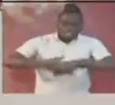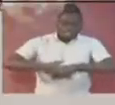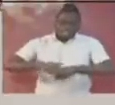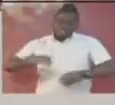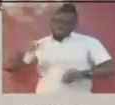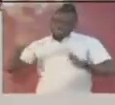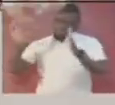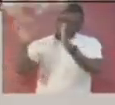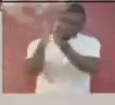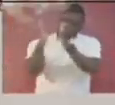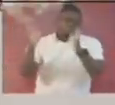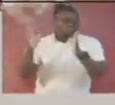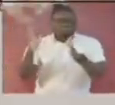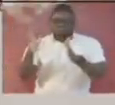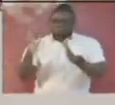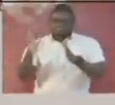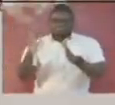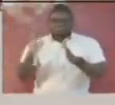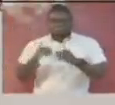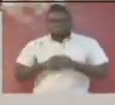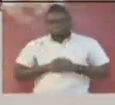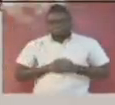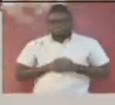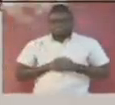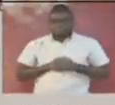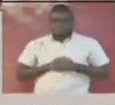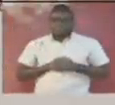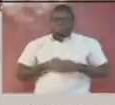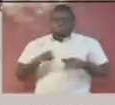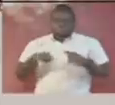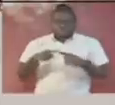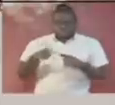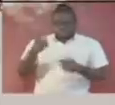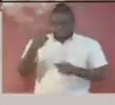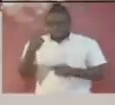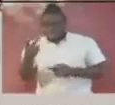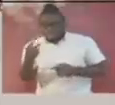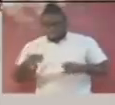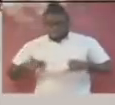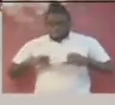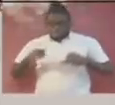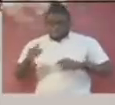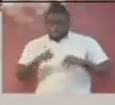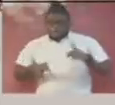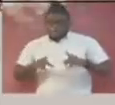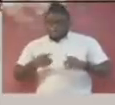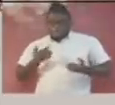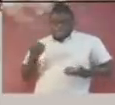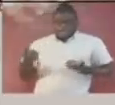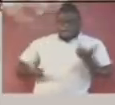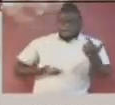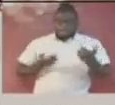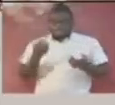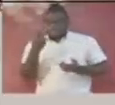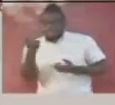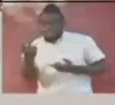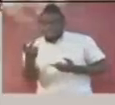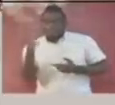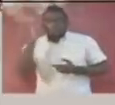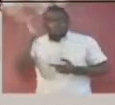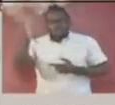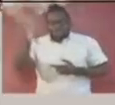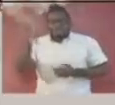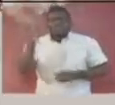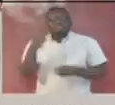to doing. If you've ever looked at young people hanging out together, you know that is going to be a difficult adjustment for them.